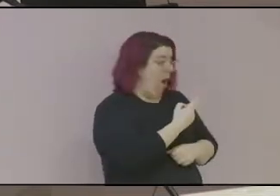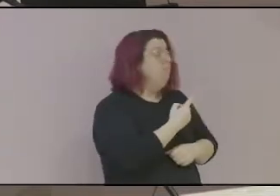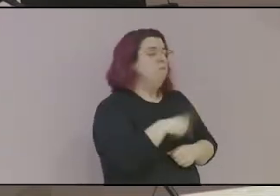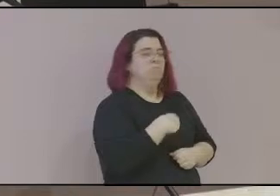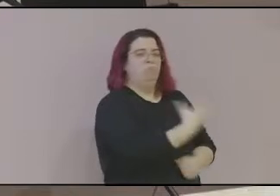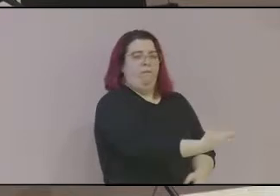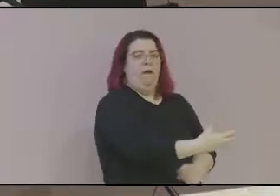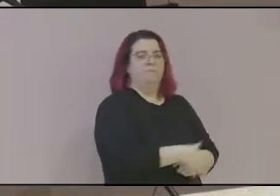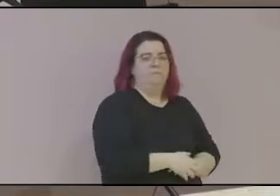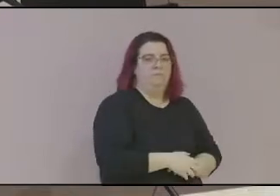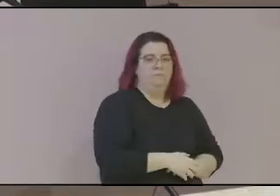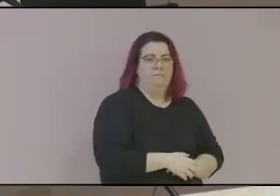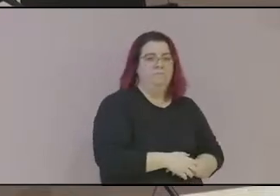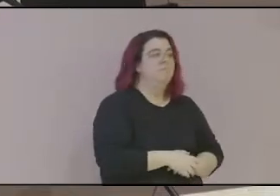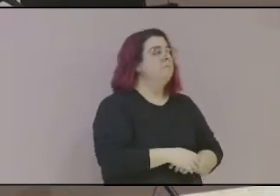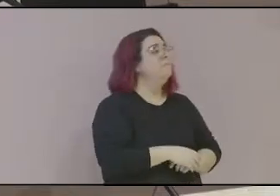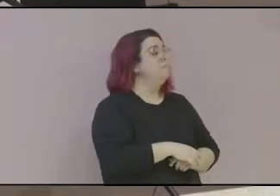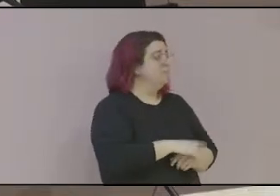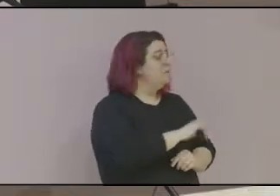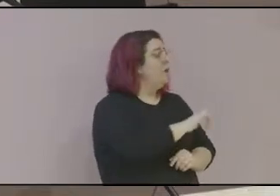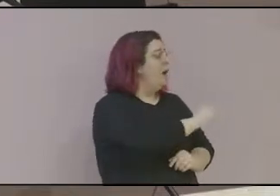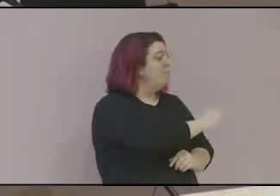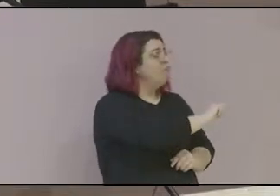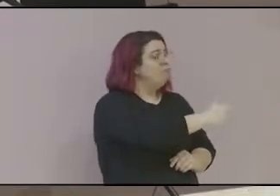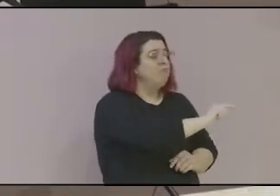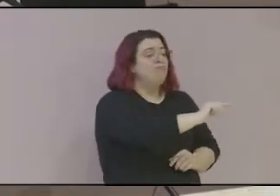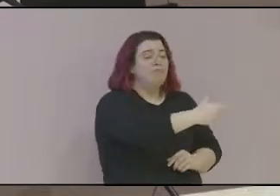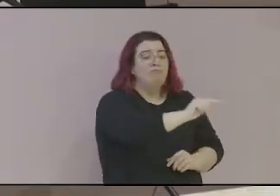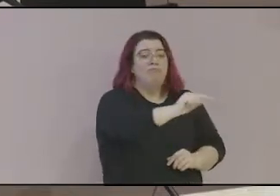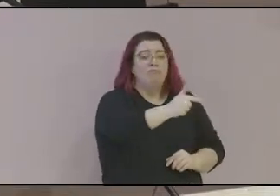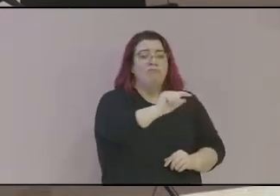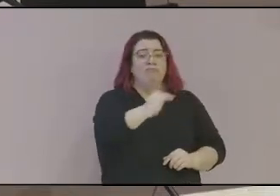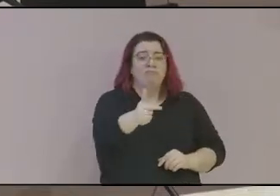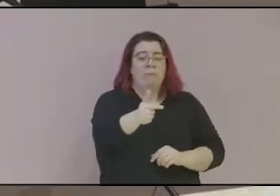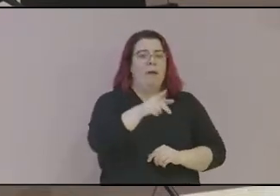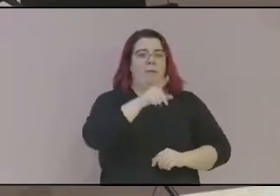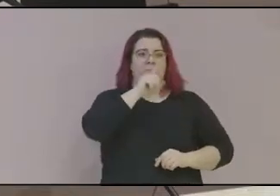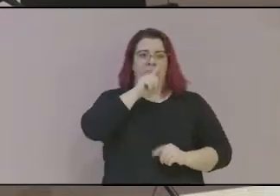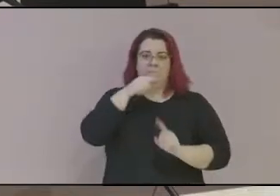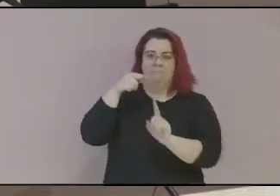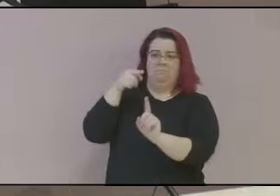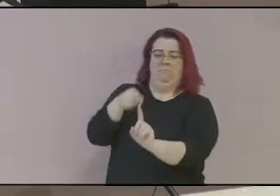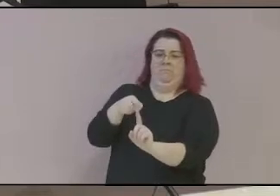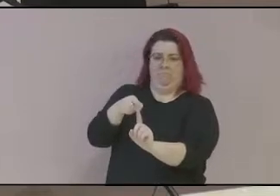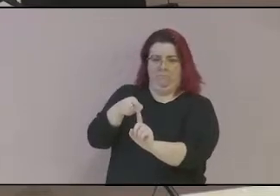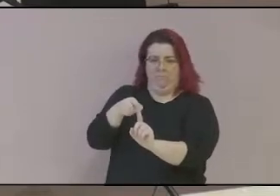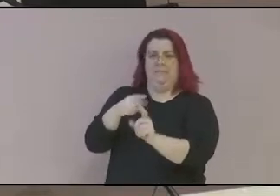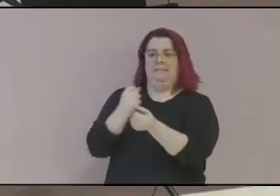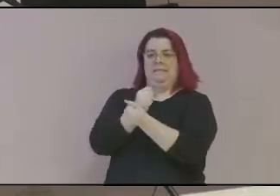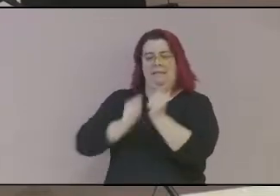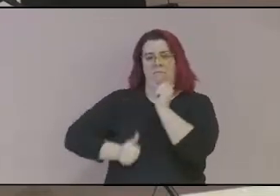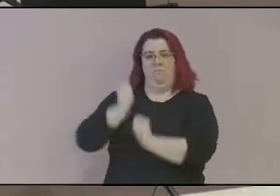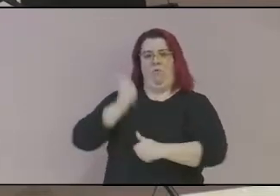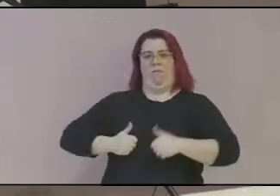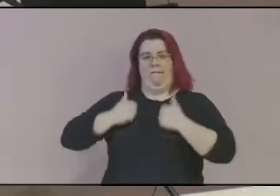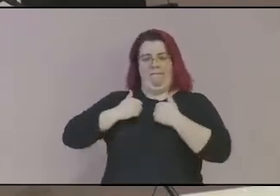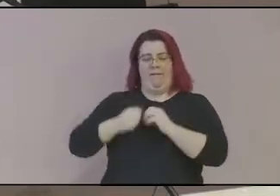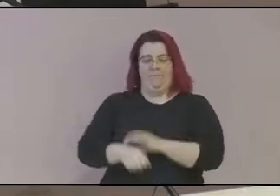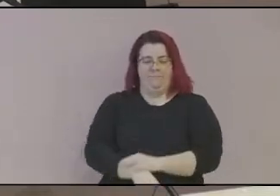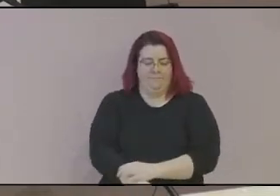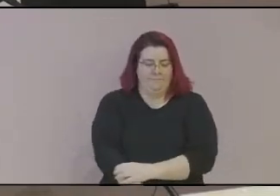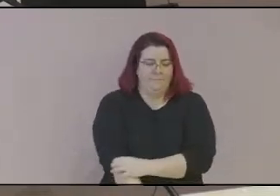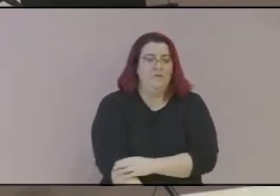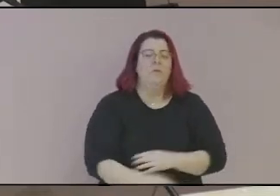in the emergency room and you are treated at that moment. So that their goal was distributive justice and saving the